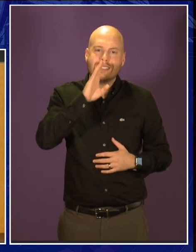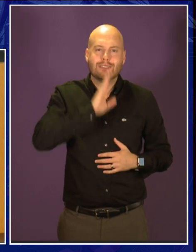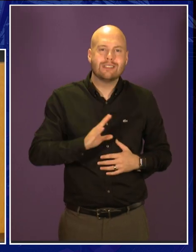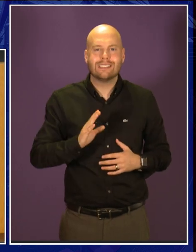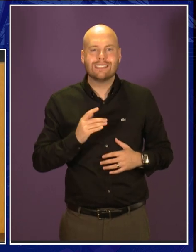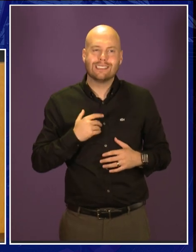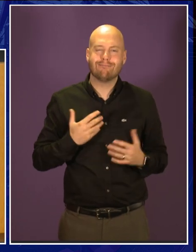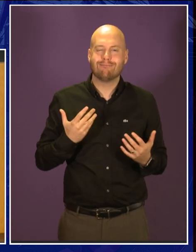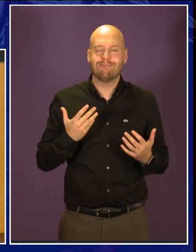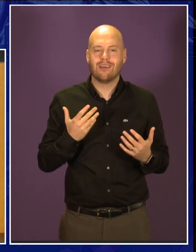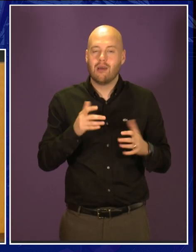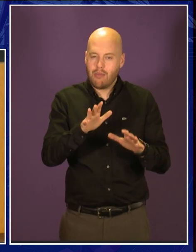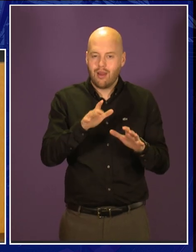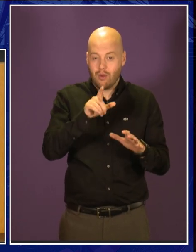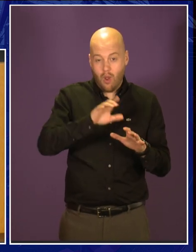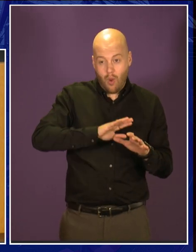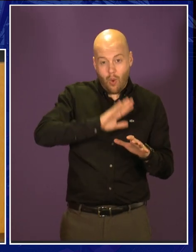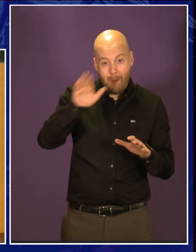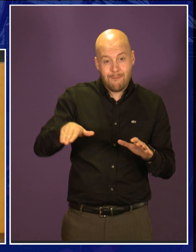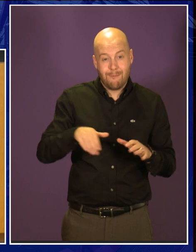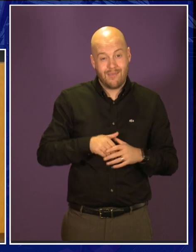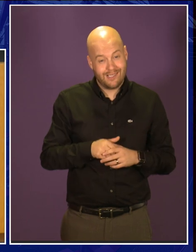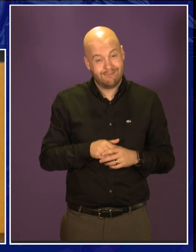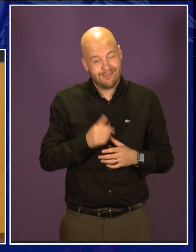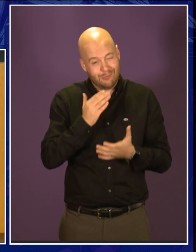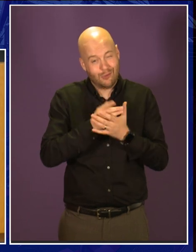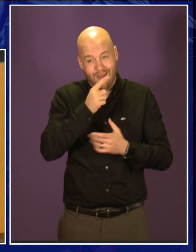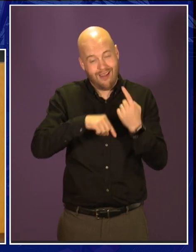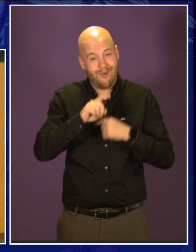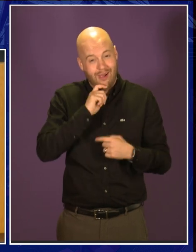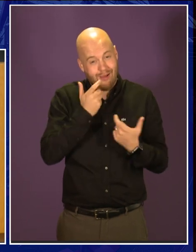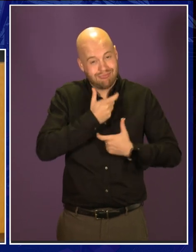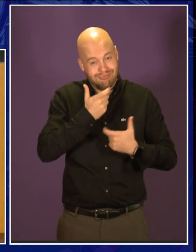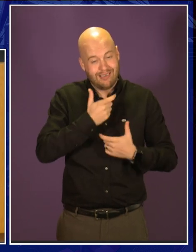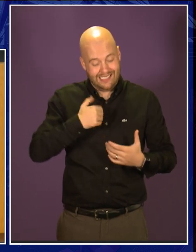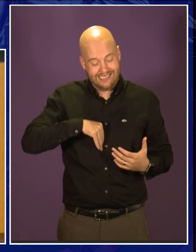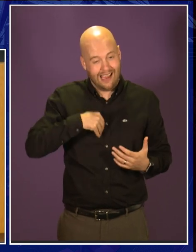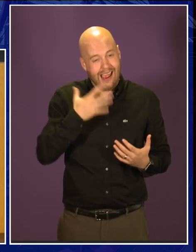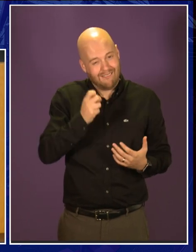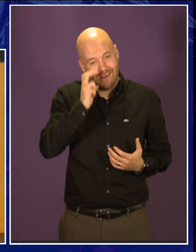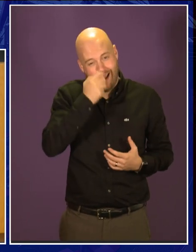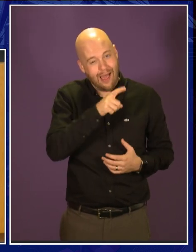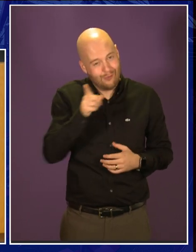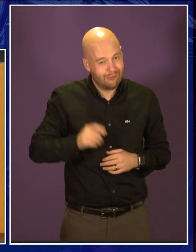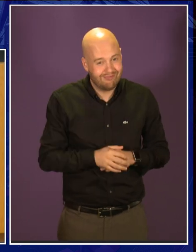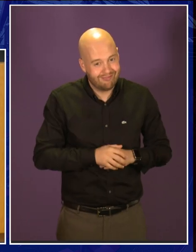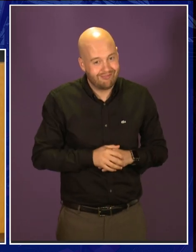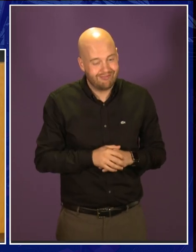I look at you all these 3 days, what the clowns I have around me. So yeah, last